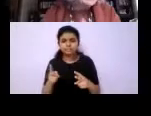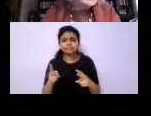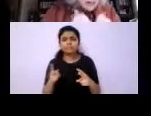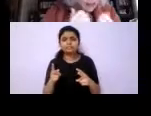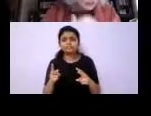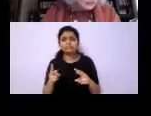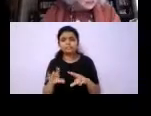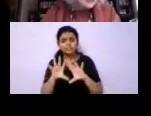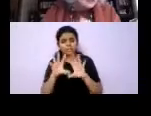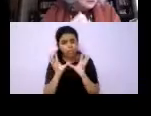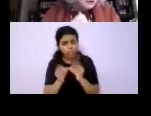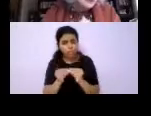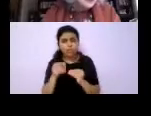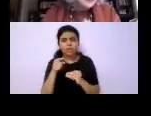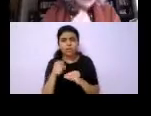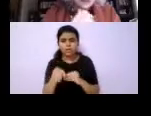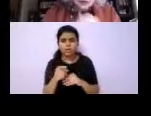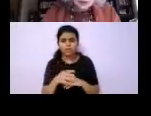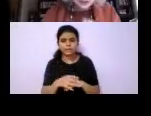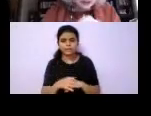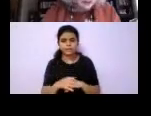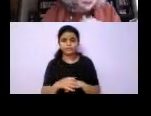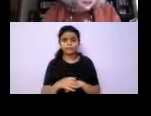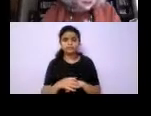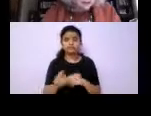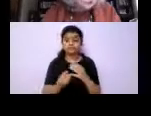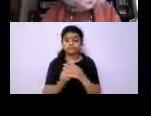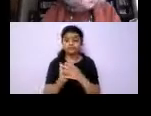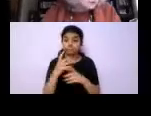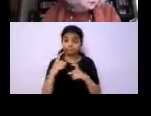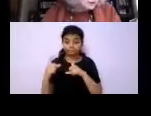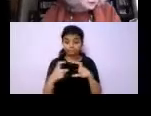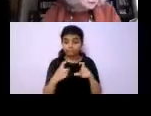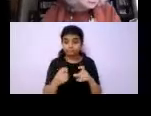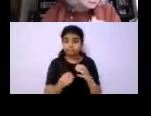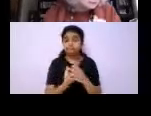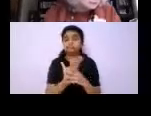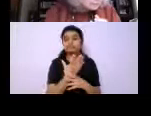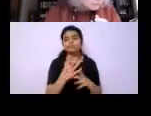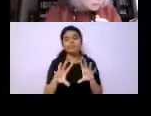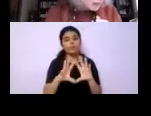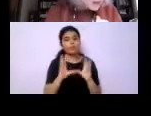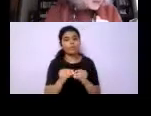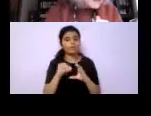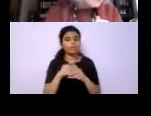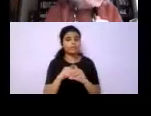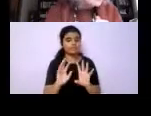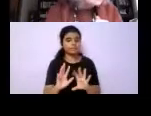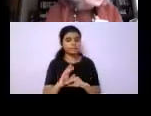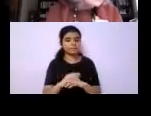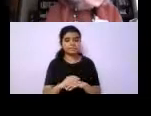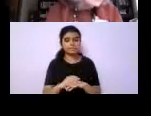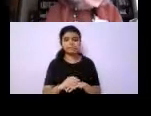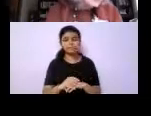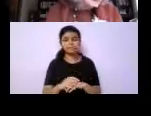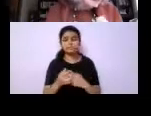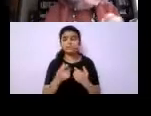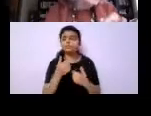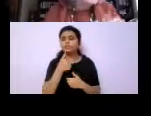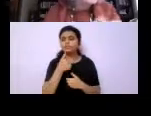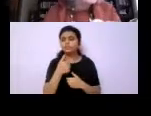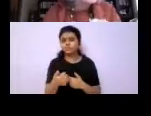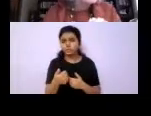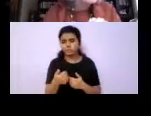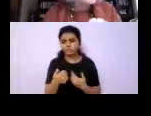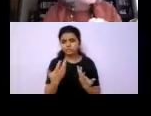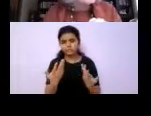and attends to what the flourishing of the cared for requires. The activity of the carer, it